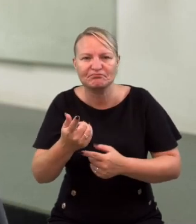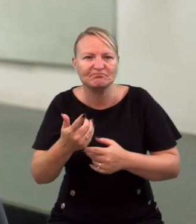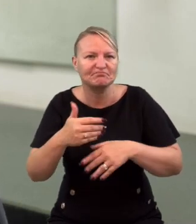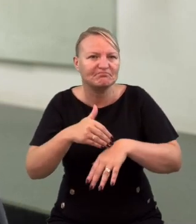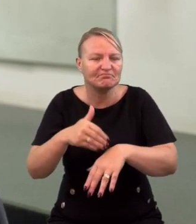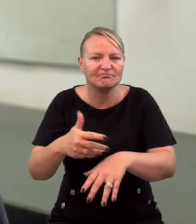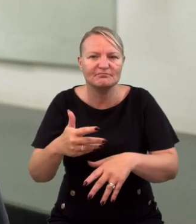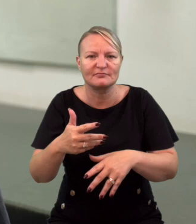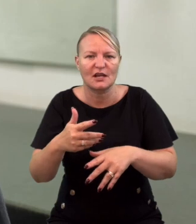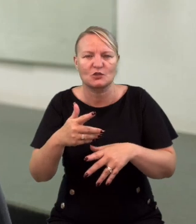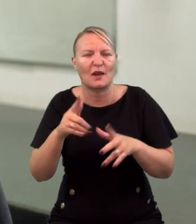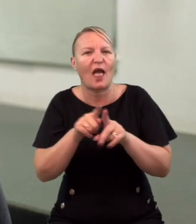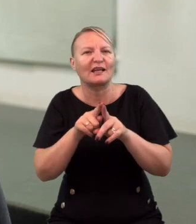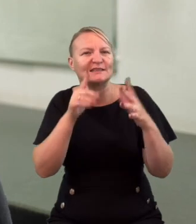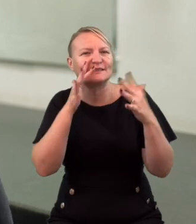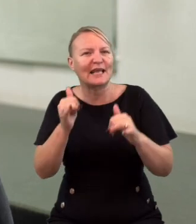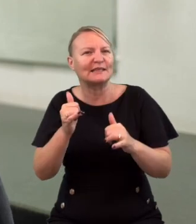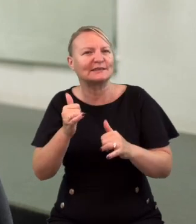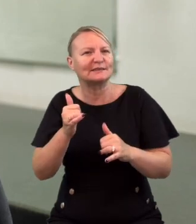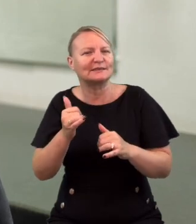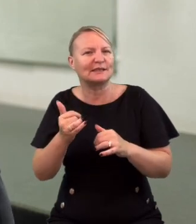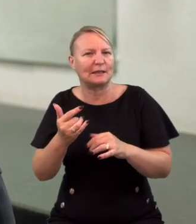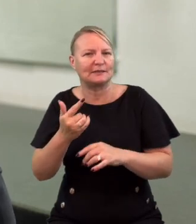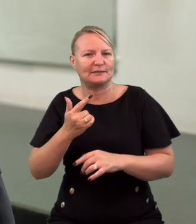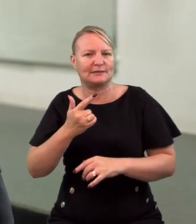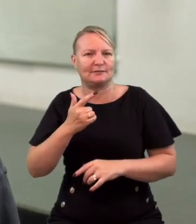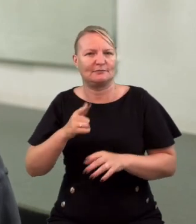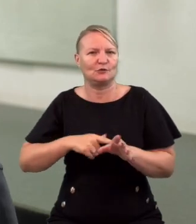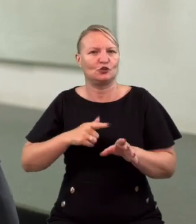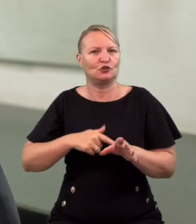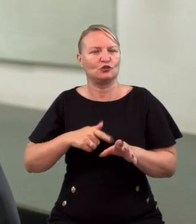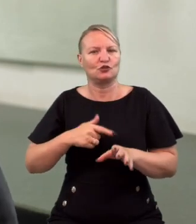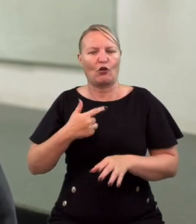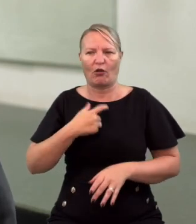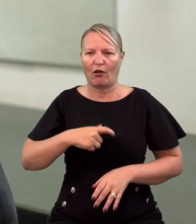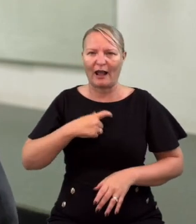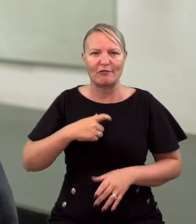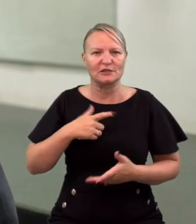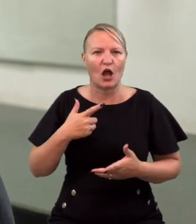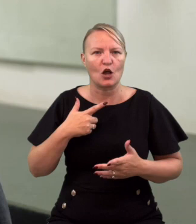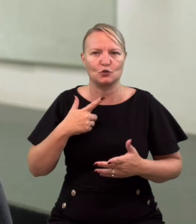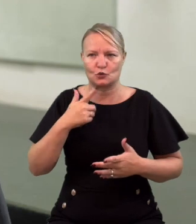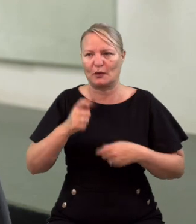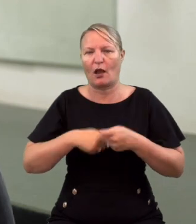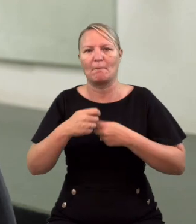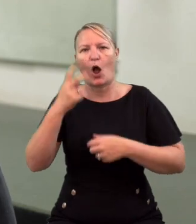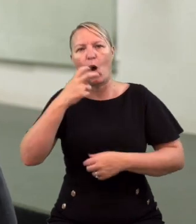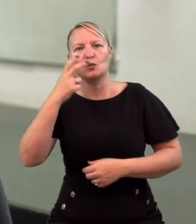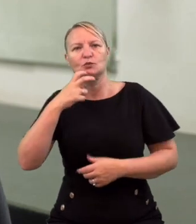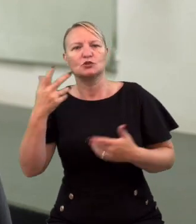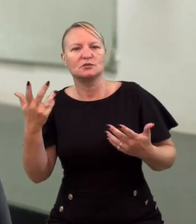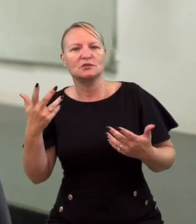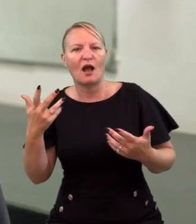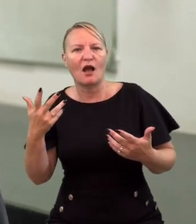his pre-adolescence in a way, and kind of allows him to mature. I think it's a story of how